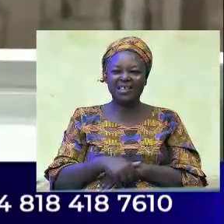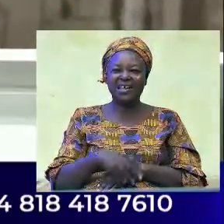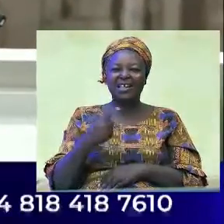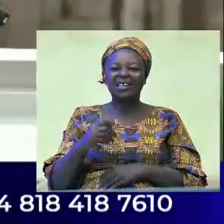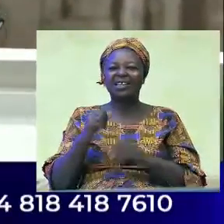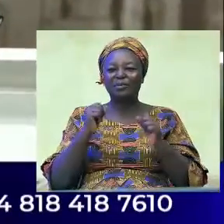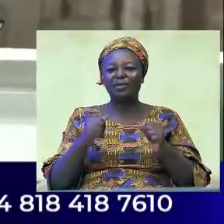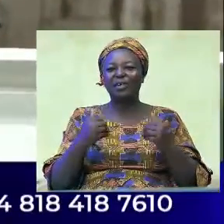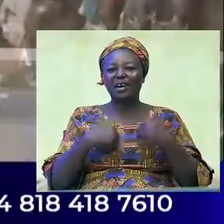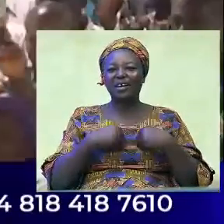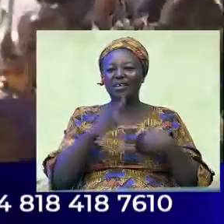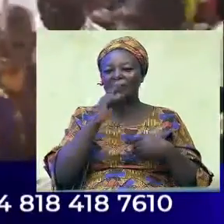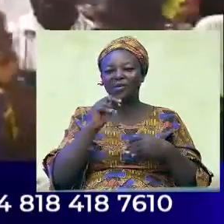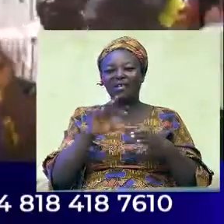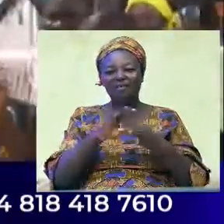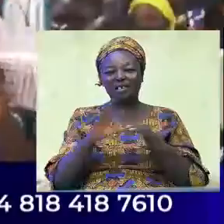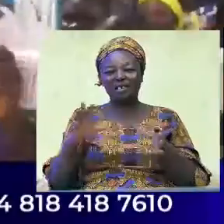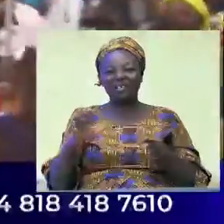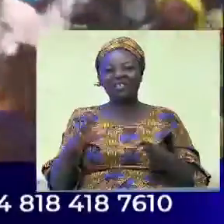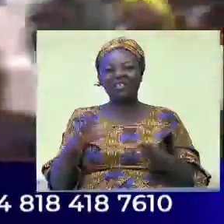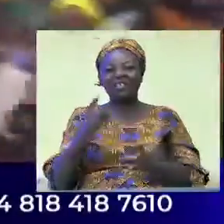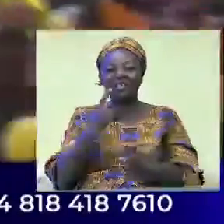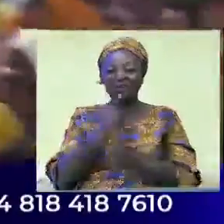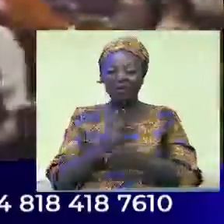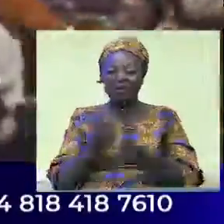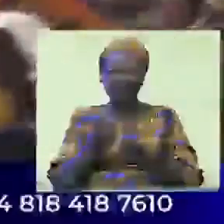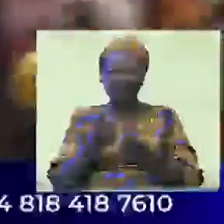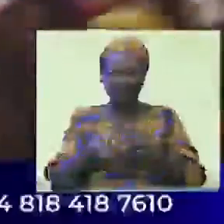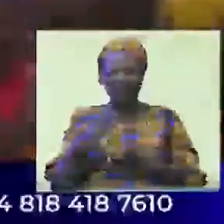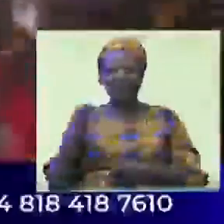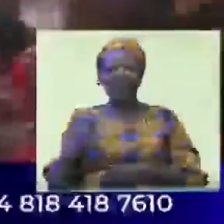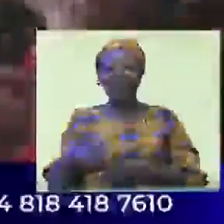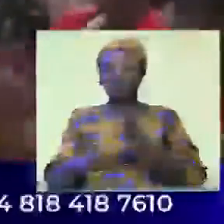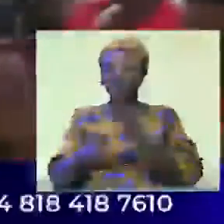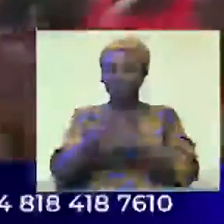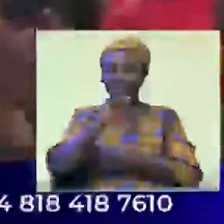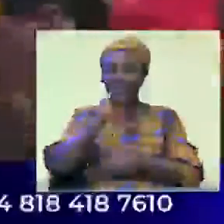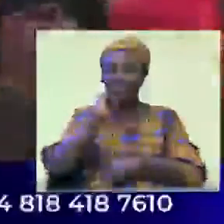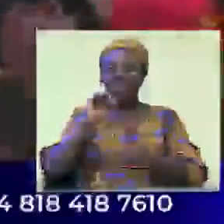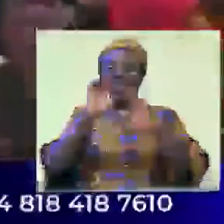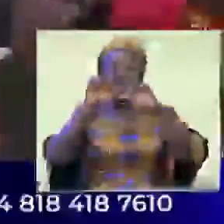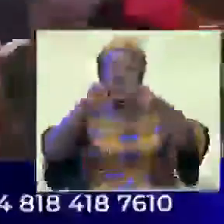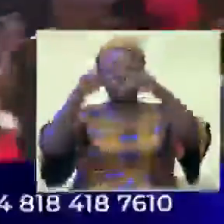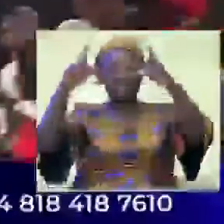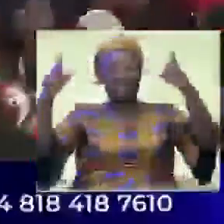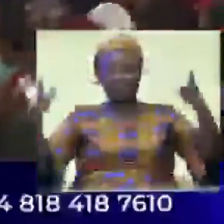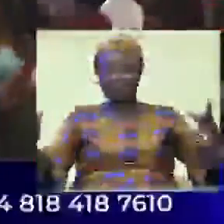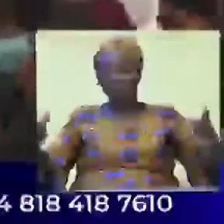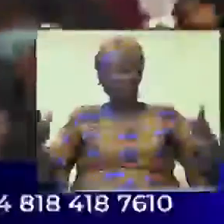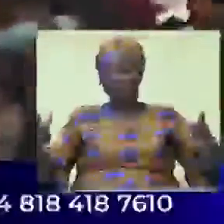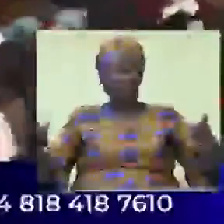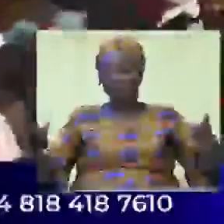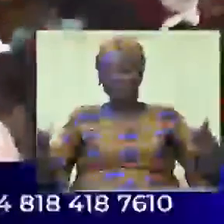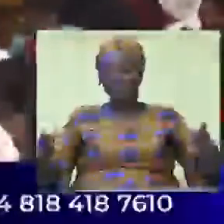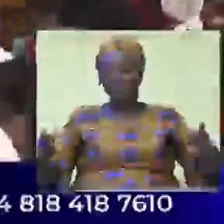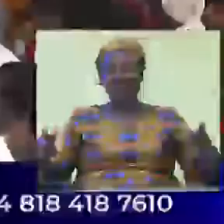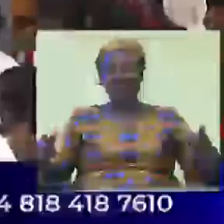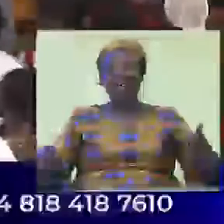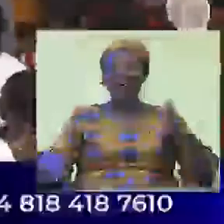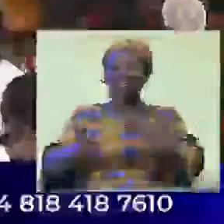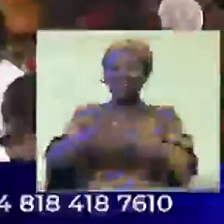The power has been released. Please, make way for them. Clear from the aisles. Wonderful. God is